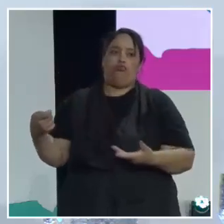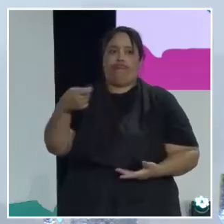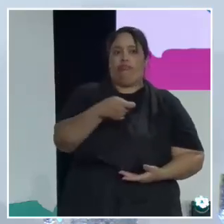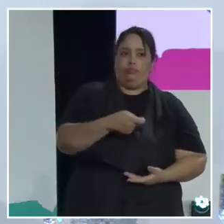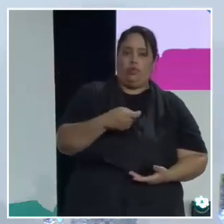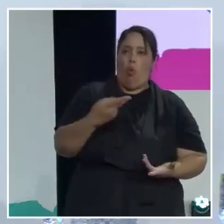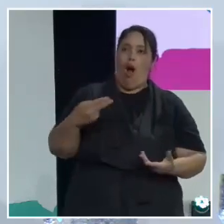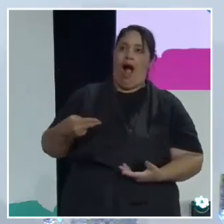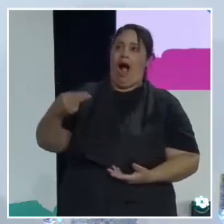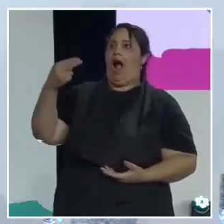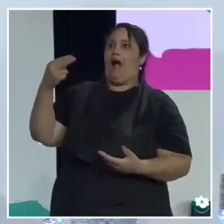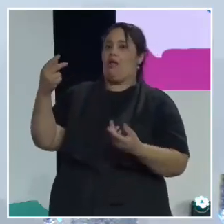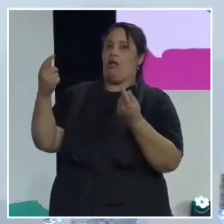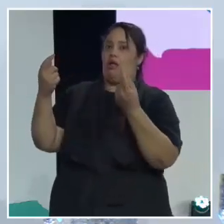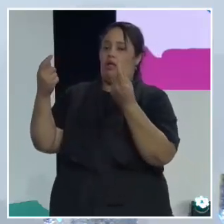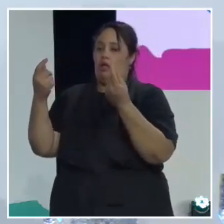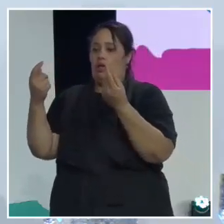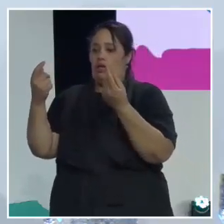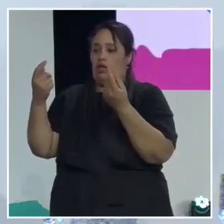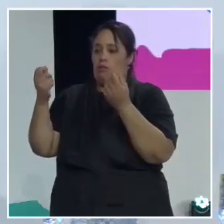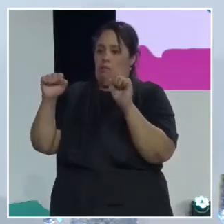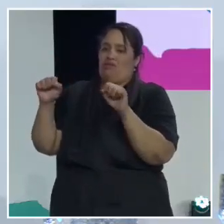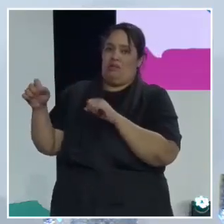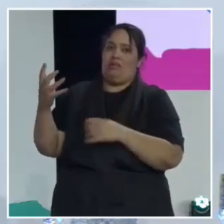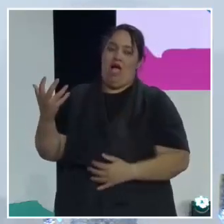believe that we are not doing enough to support